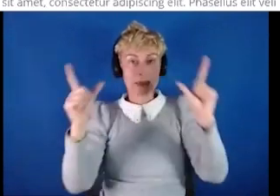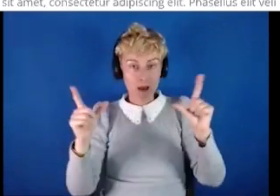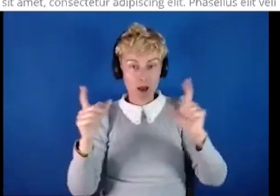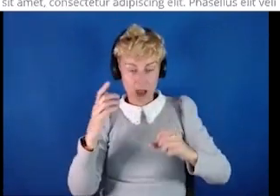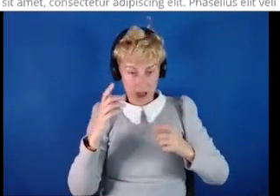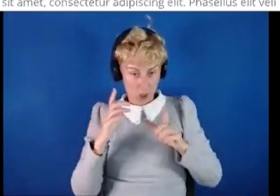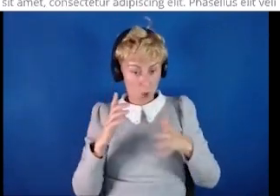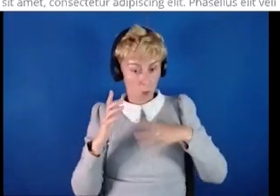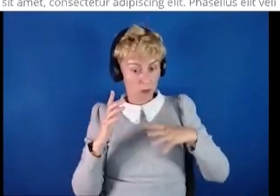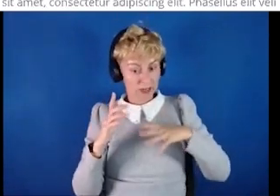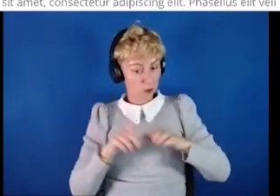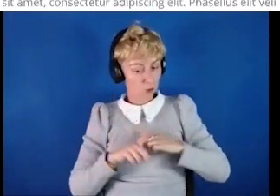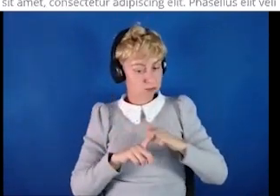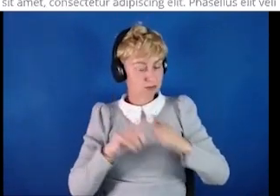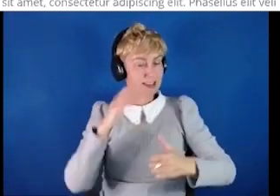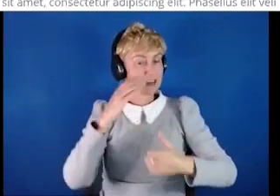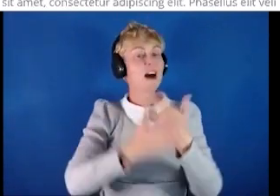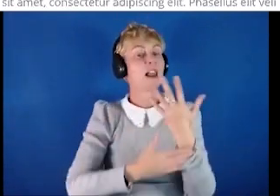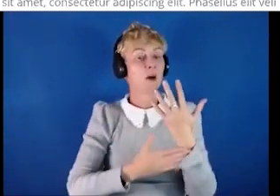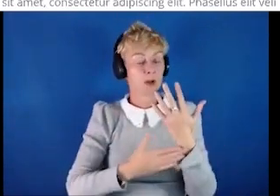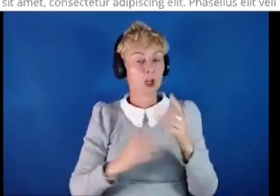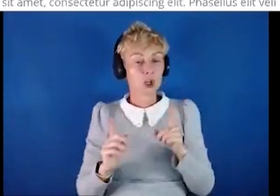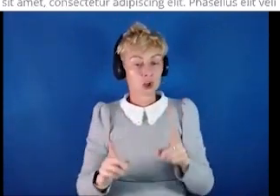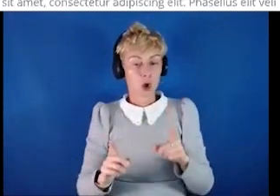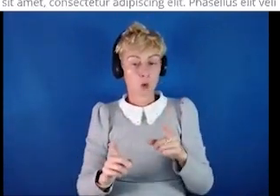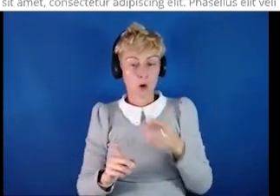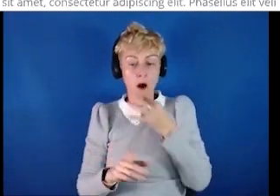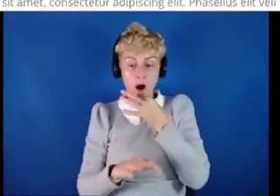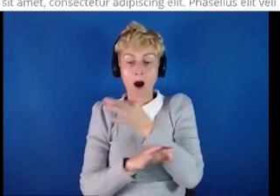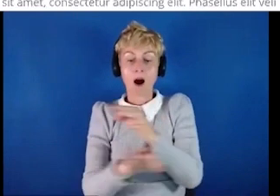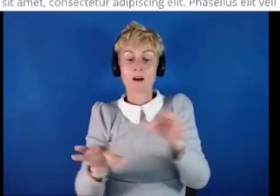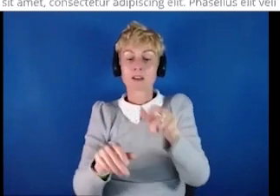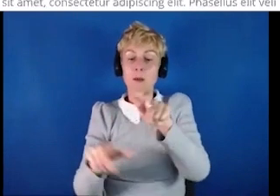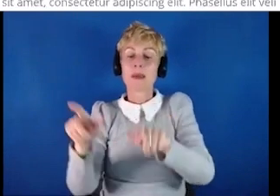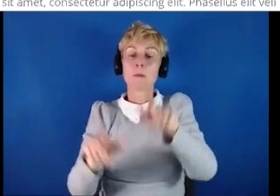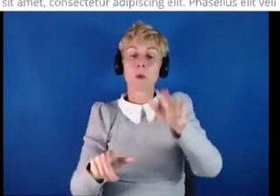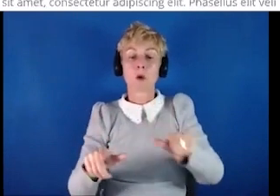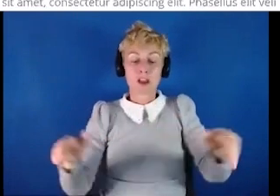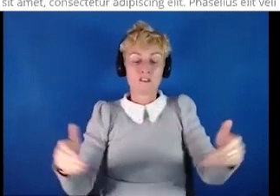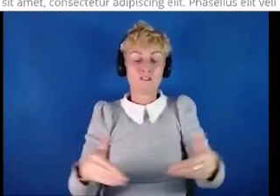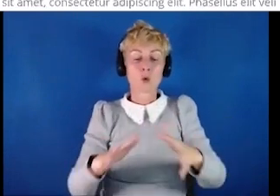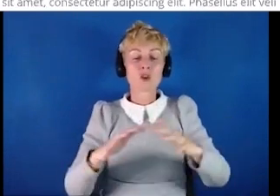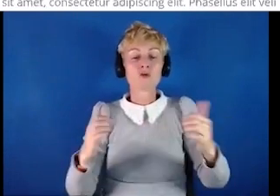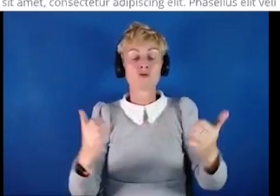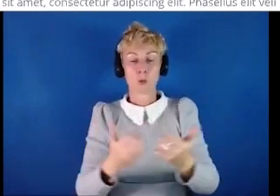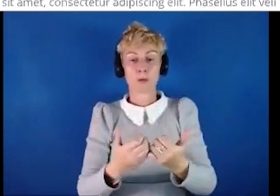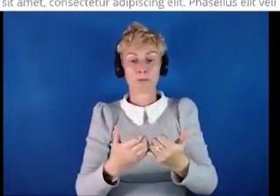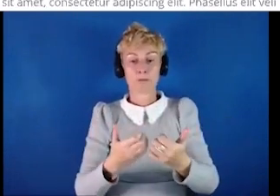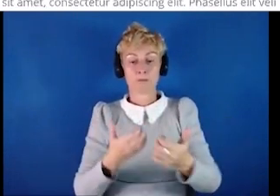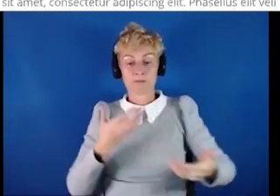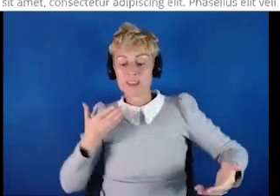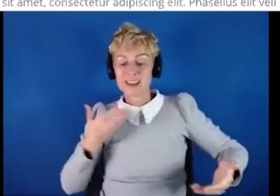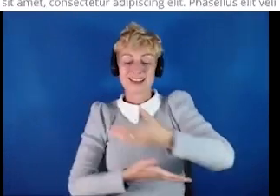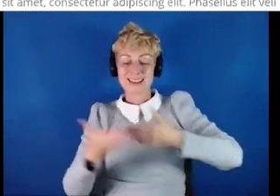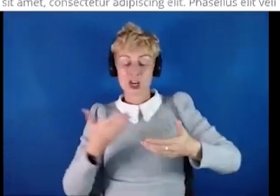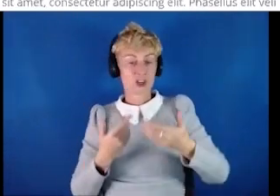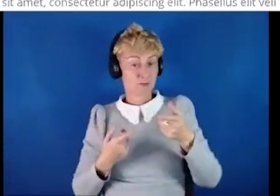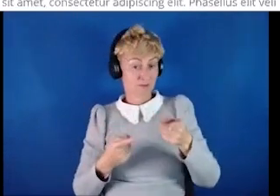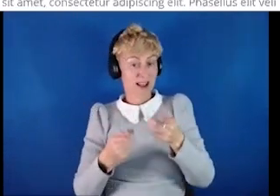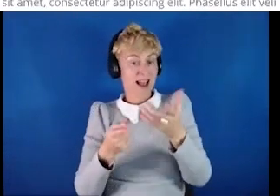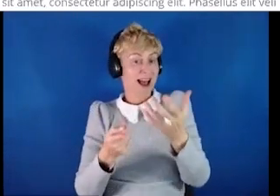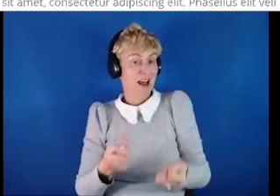actually hitting the nail on the head. So we decided to run a focus group discussion with people with lived experience,